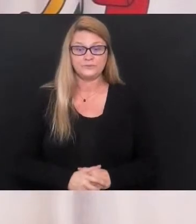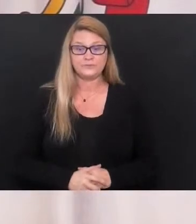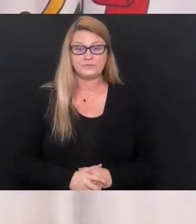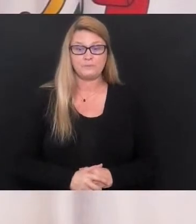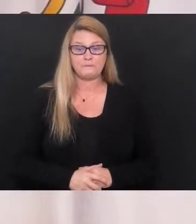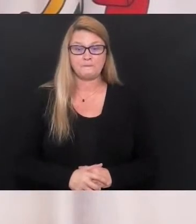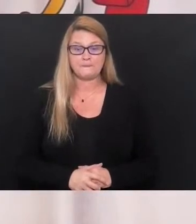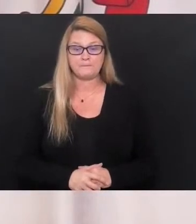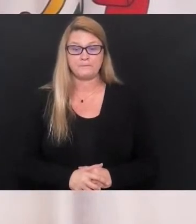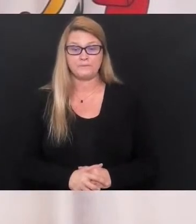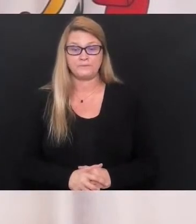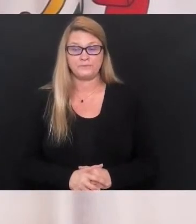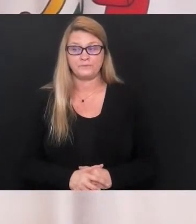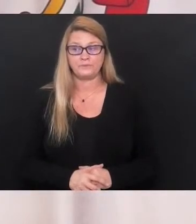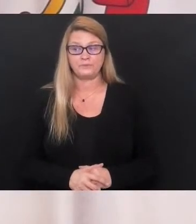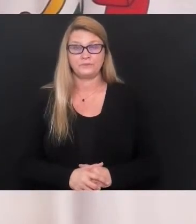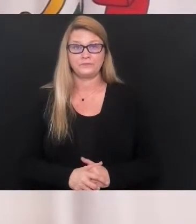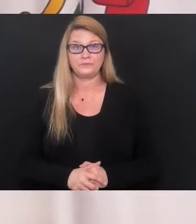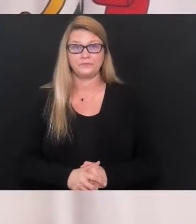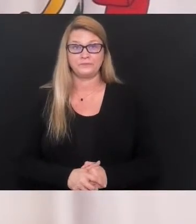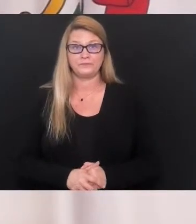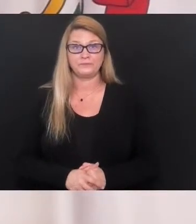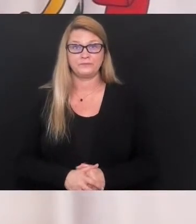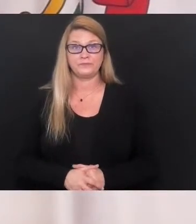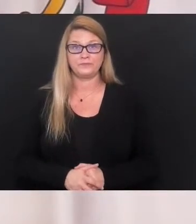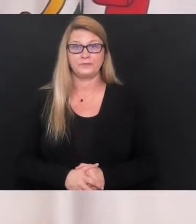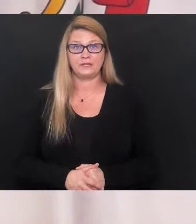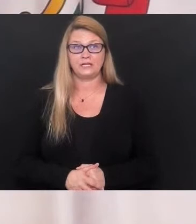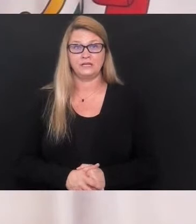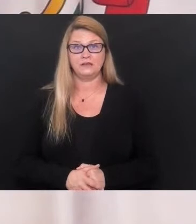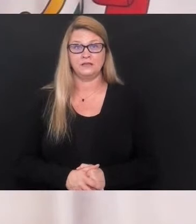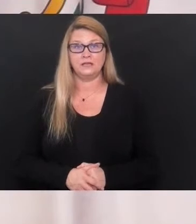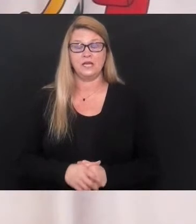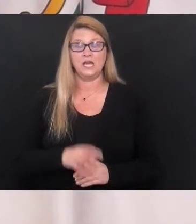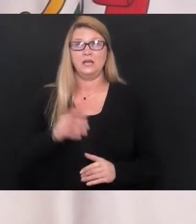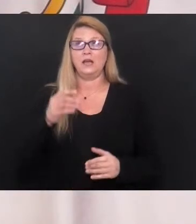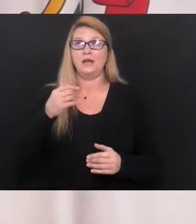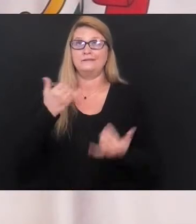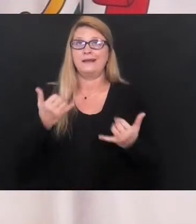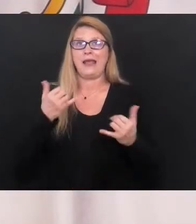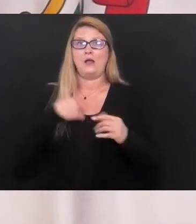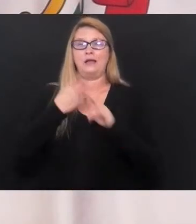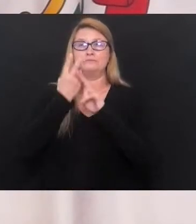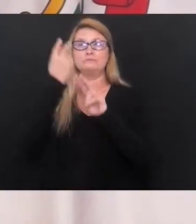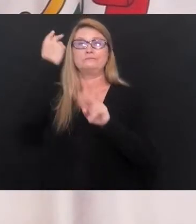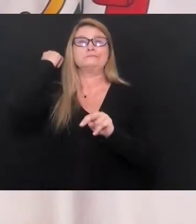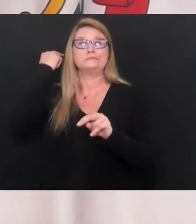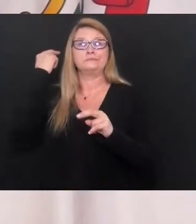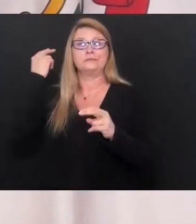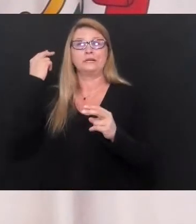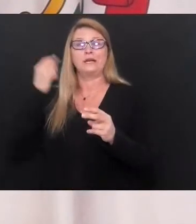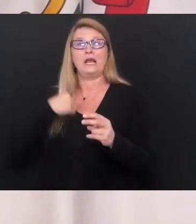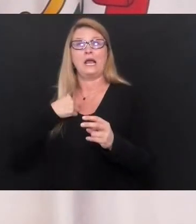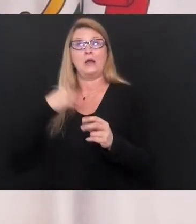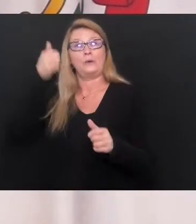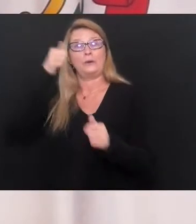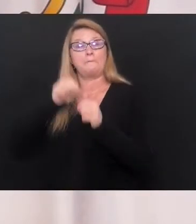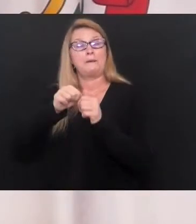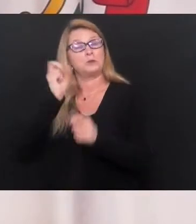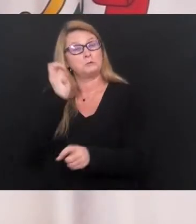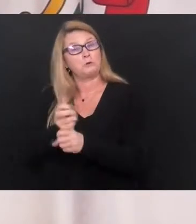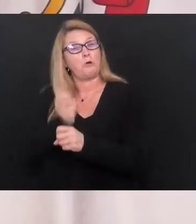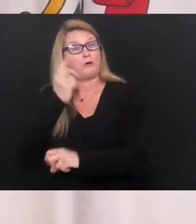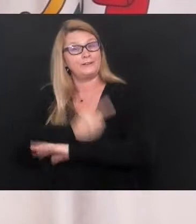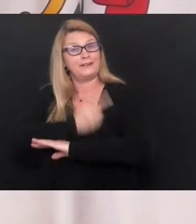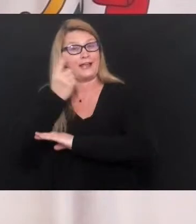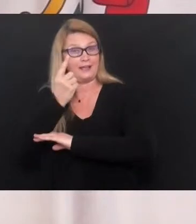but anyway, it surely brings back a lot of tough days for all